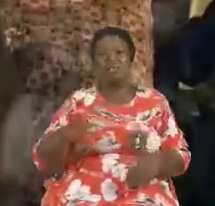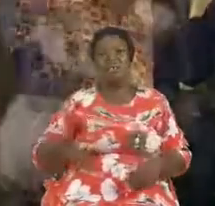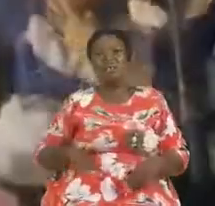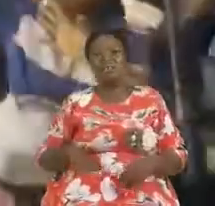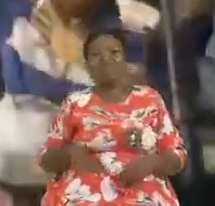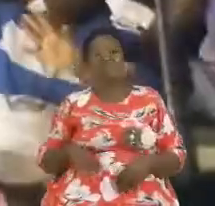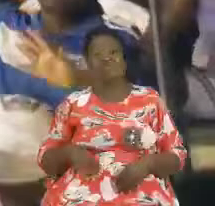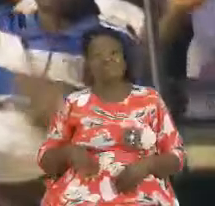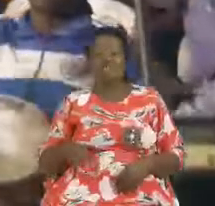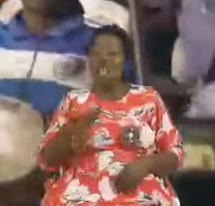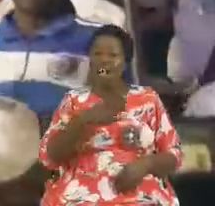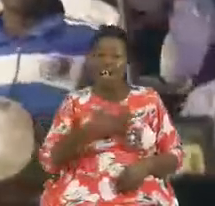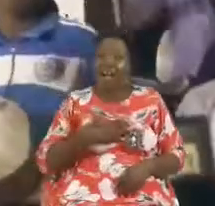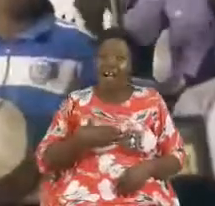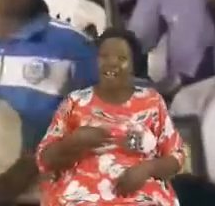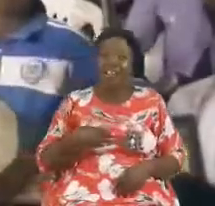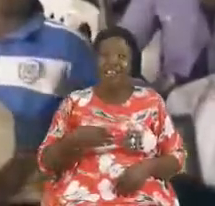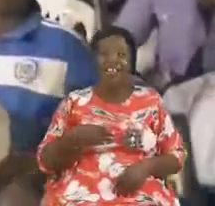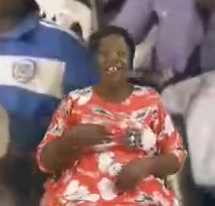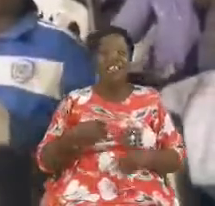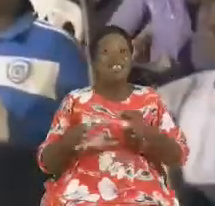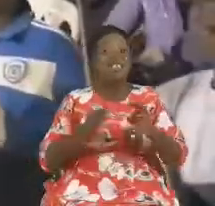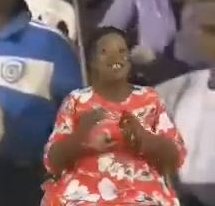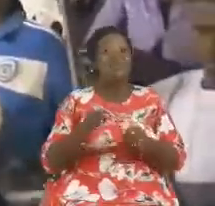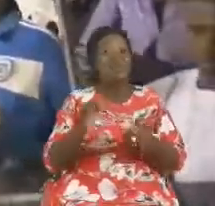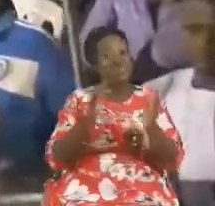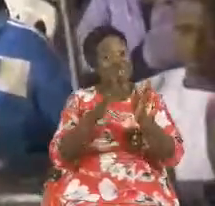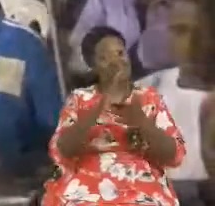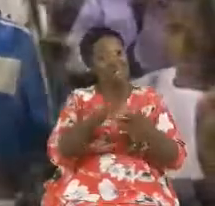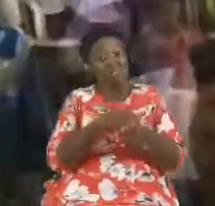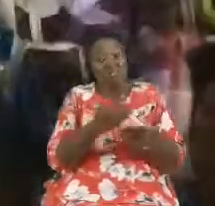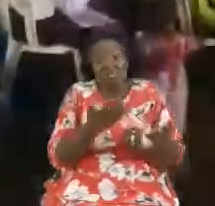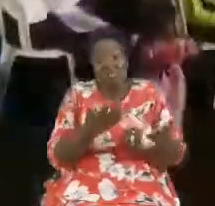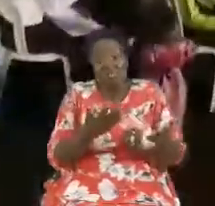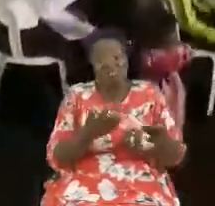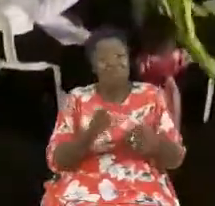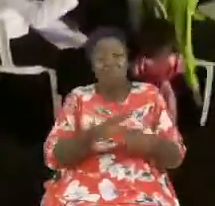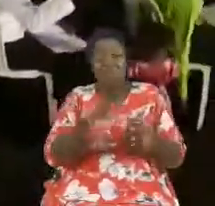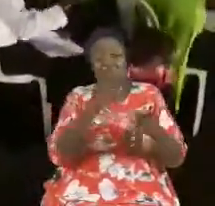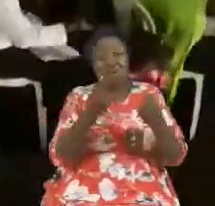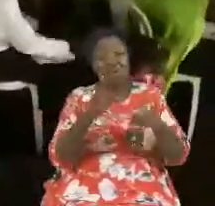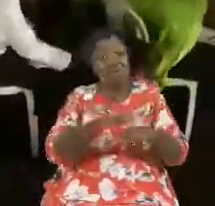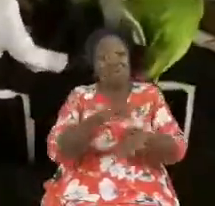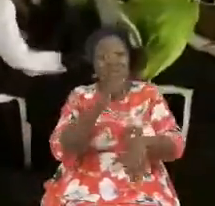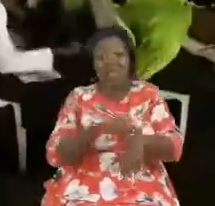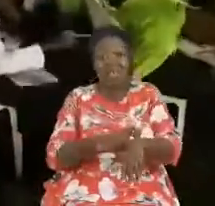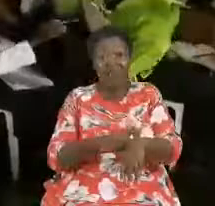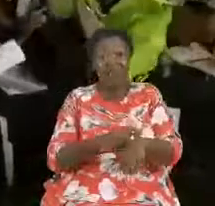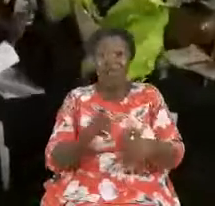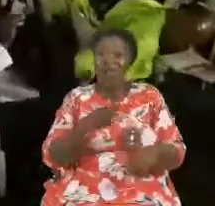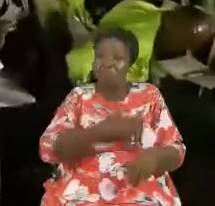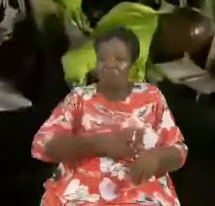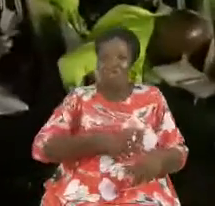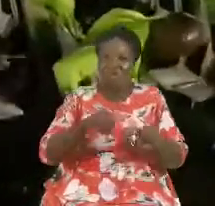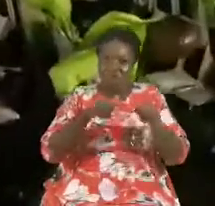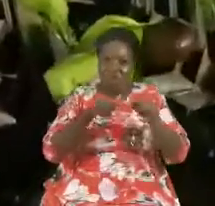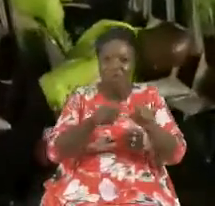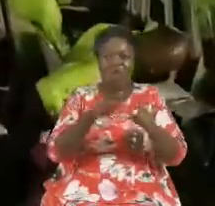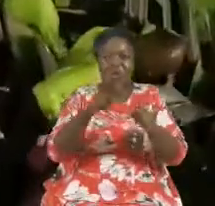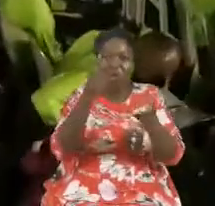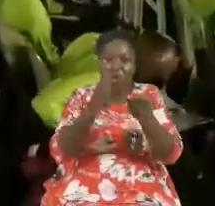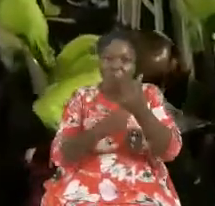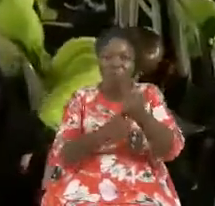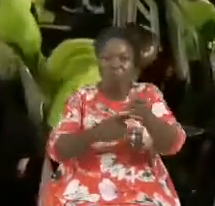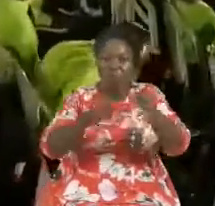come to Christ. You'll abide in Christ. And if it stays long before he comes, you keep